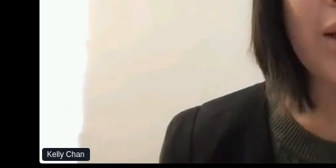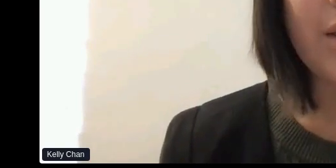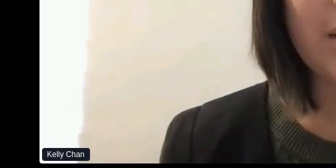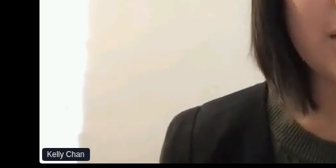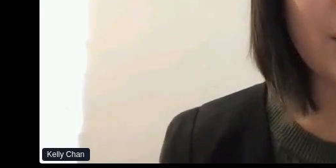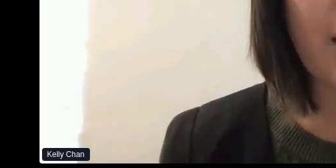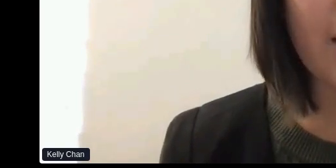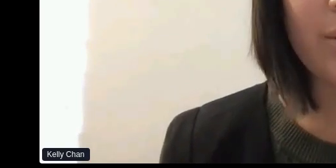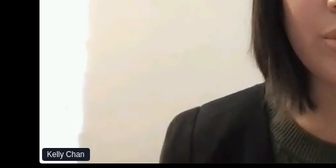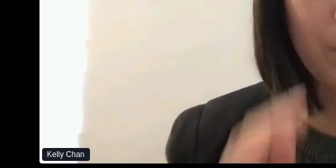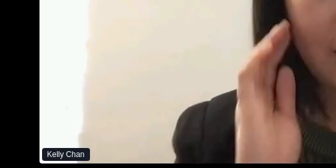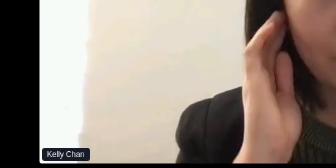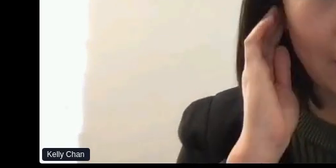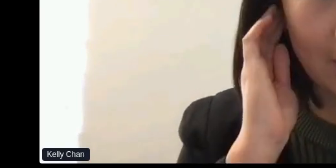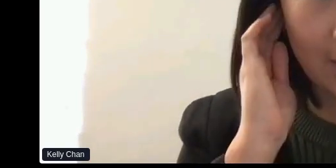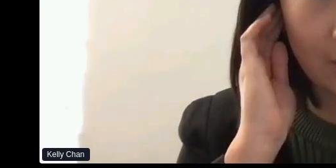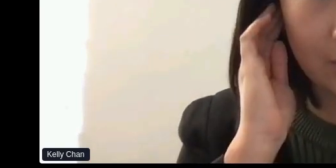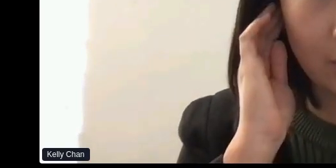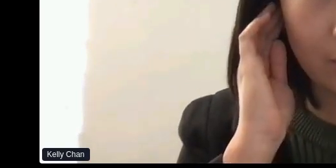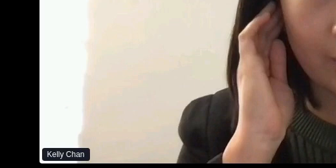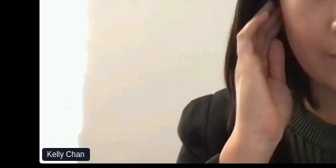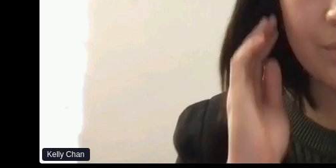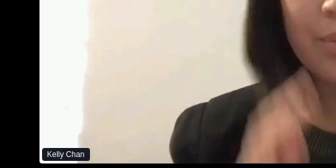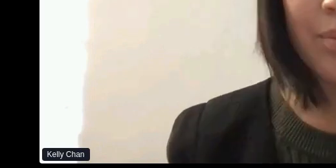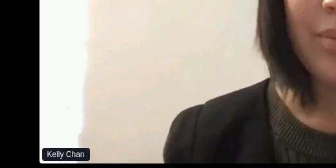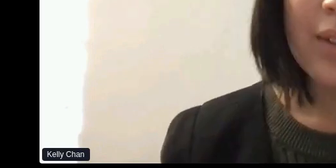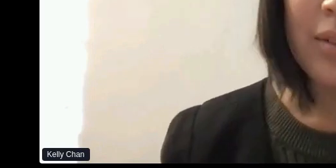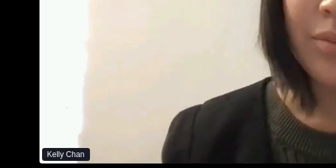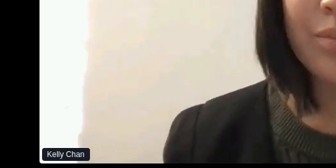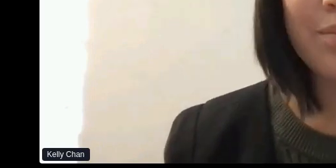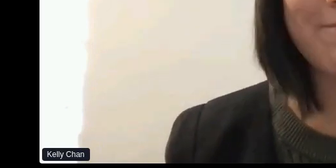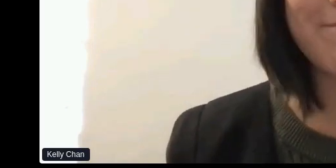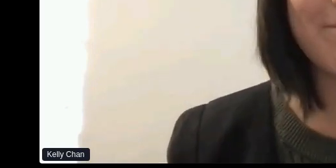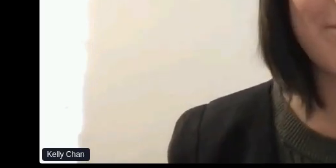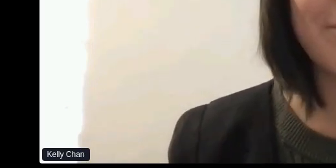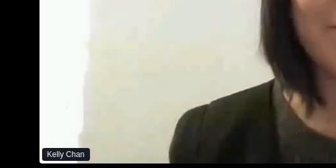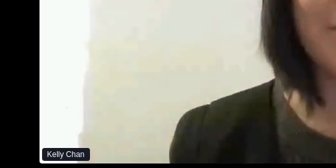No, I think that's okay. Please play again. Sorry. Yeah, no worries.